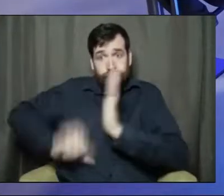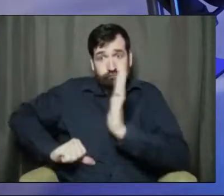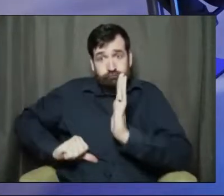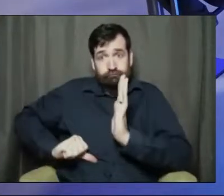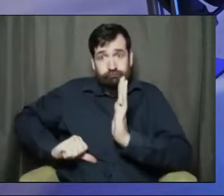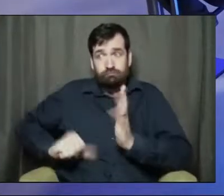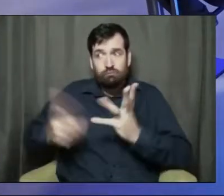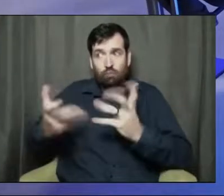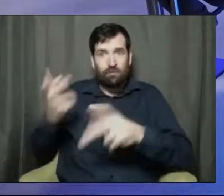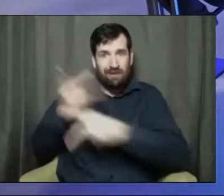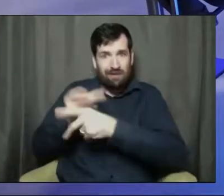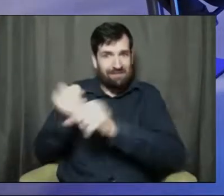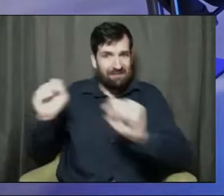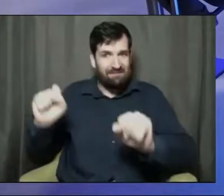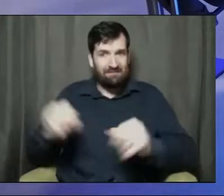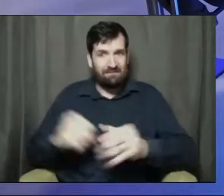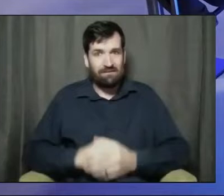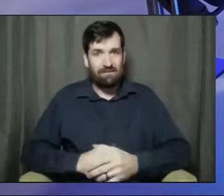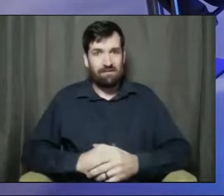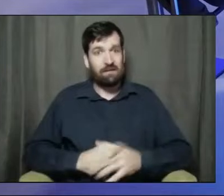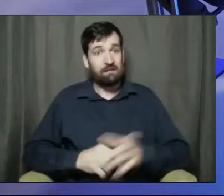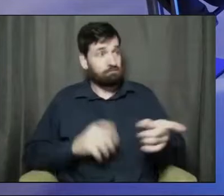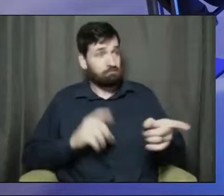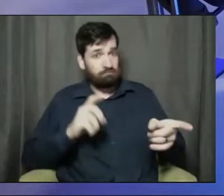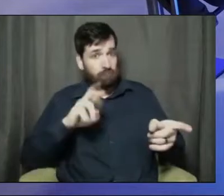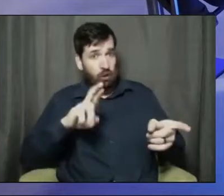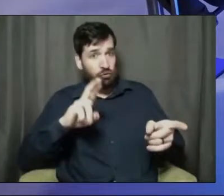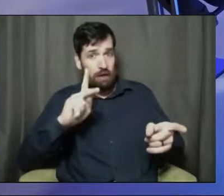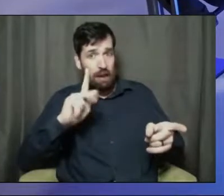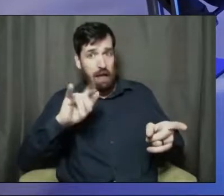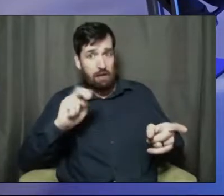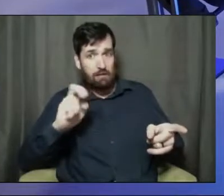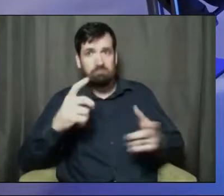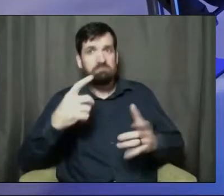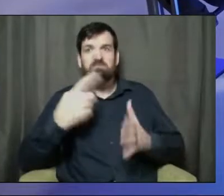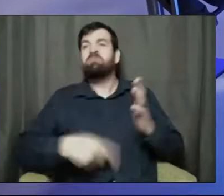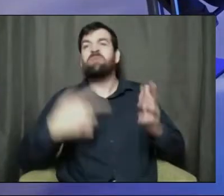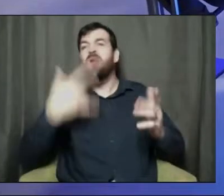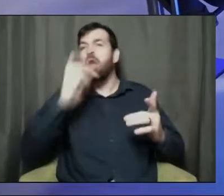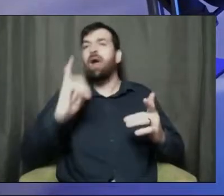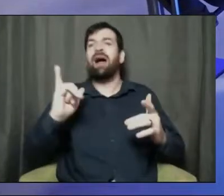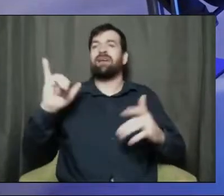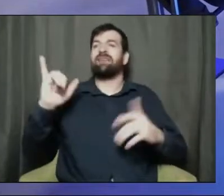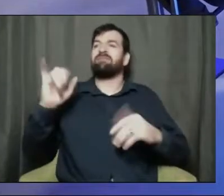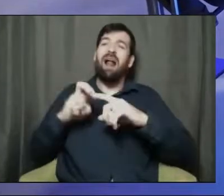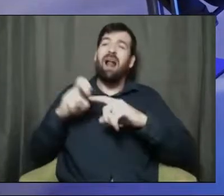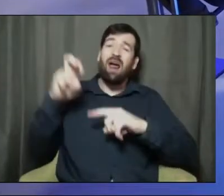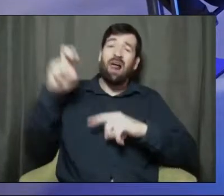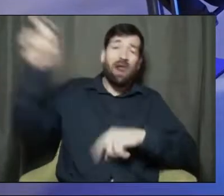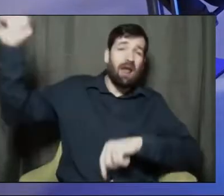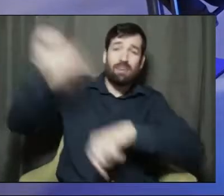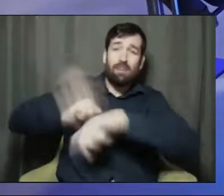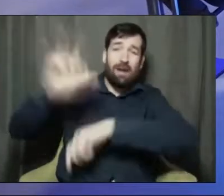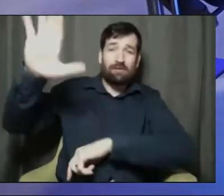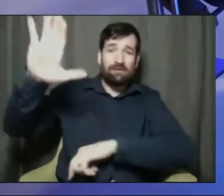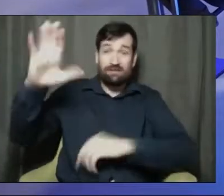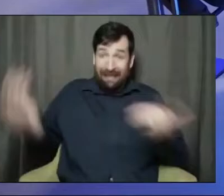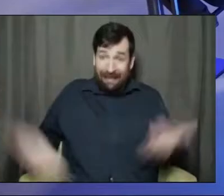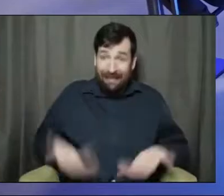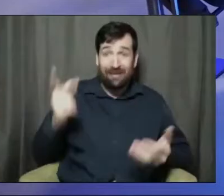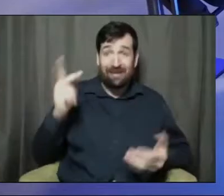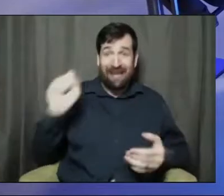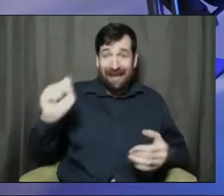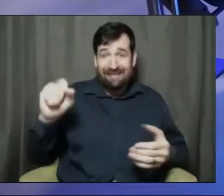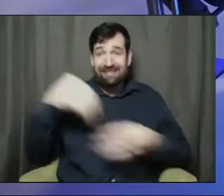safe. Jeff, what's it like, or Dr. Klein, what's it like to see your patient up on that mountain after being down here in Kansas in our